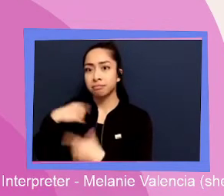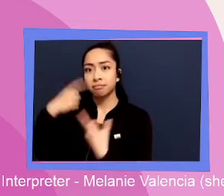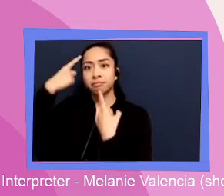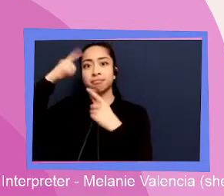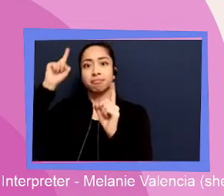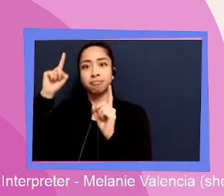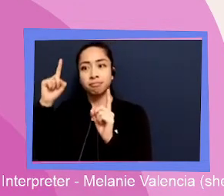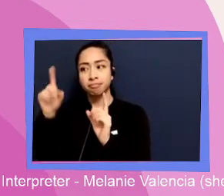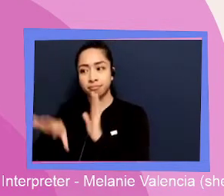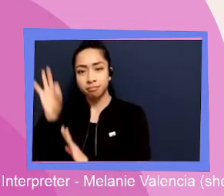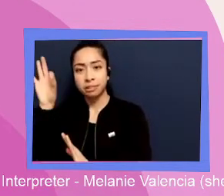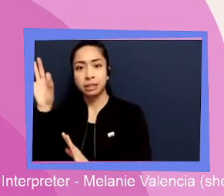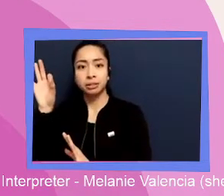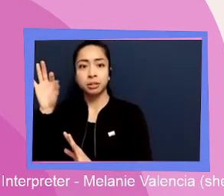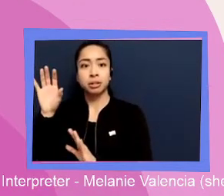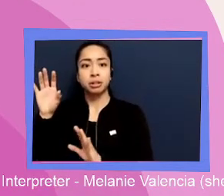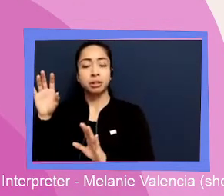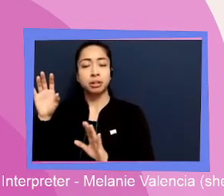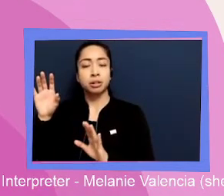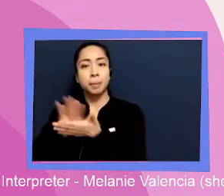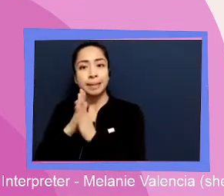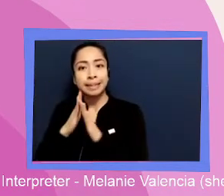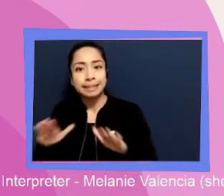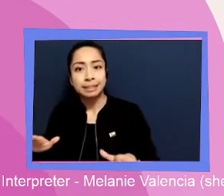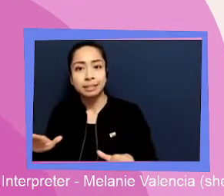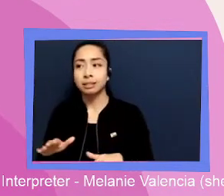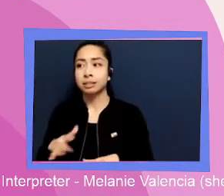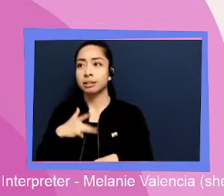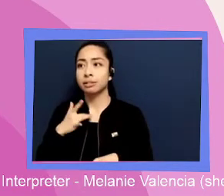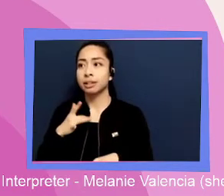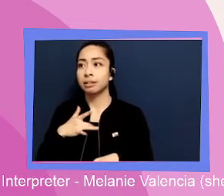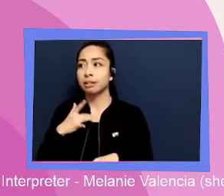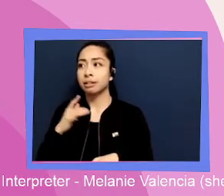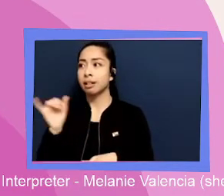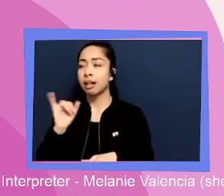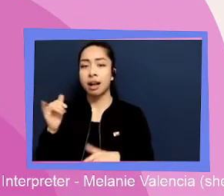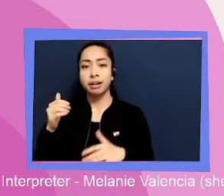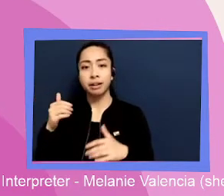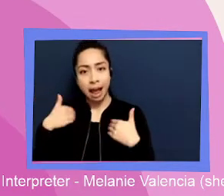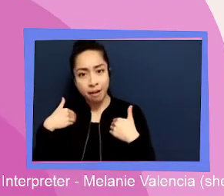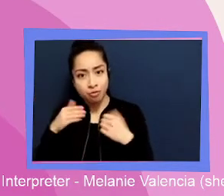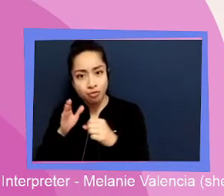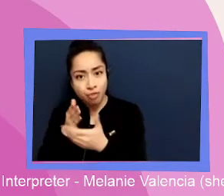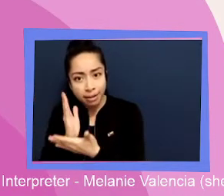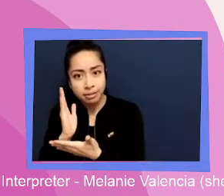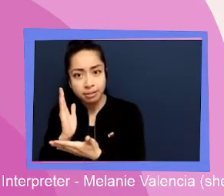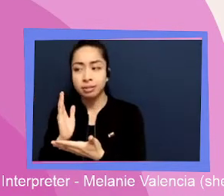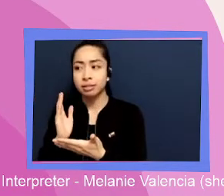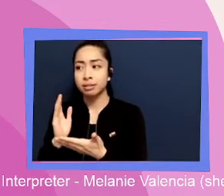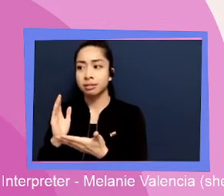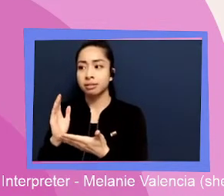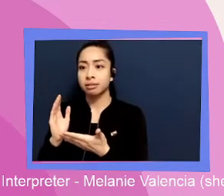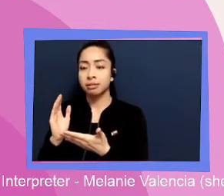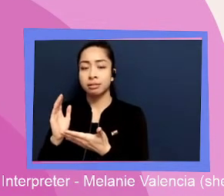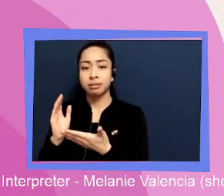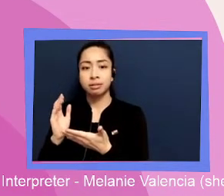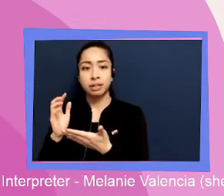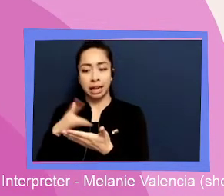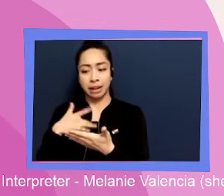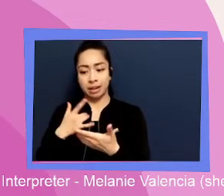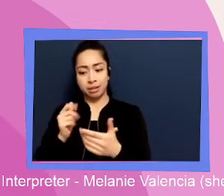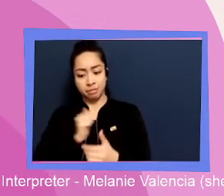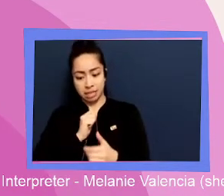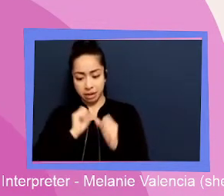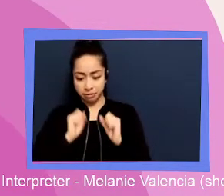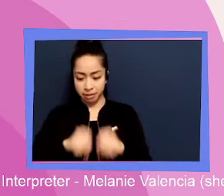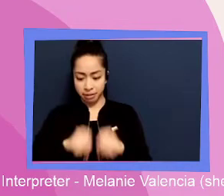I have arrived to a place where I see myself expanding and becoming who